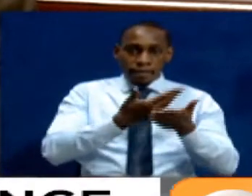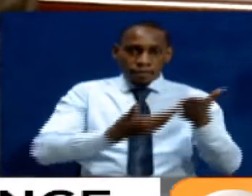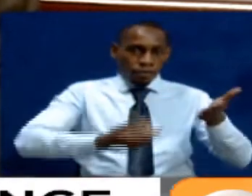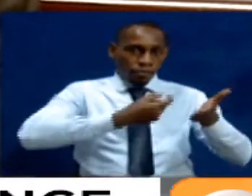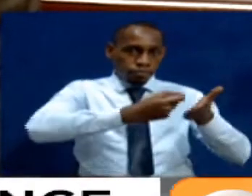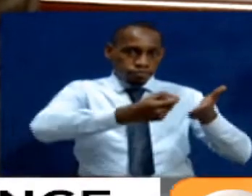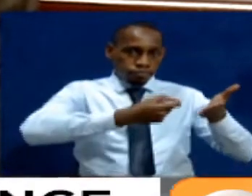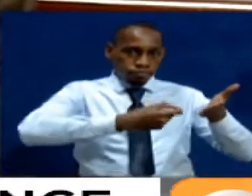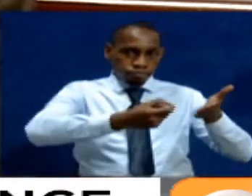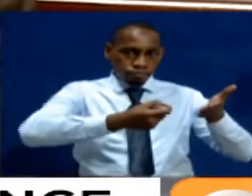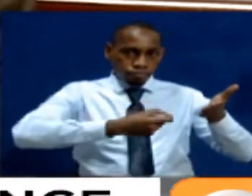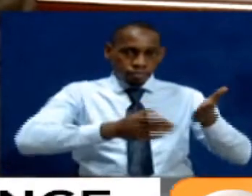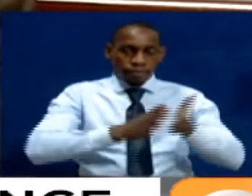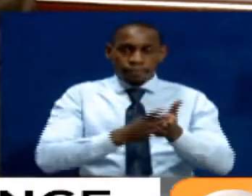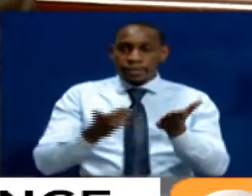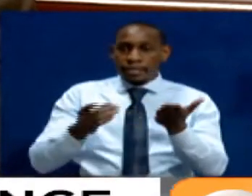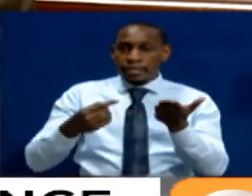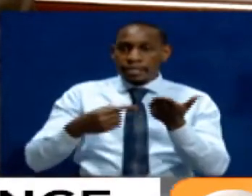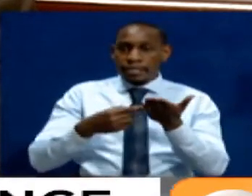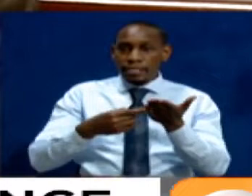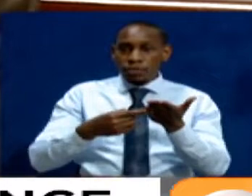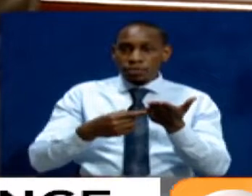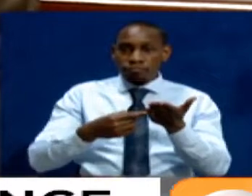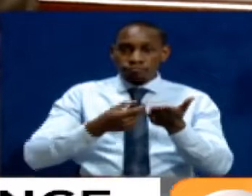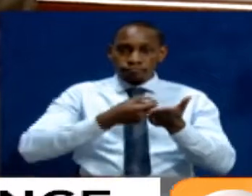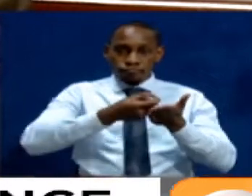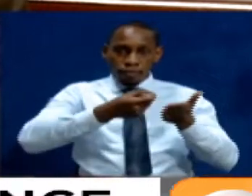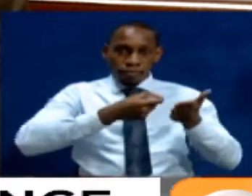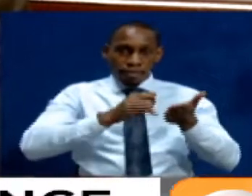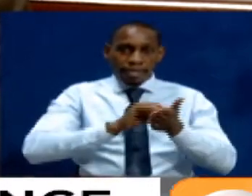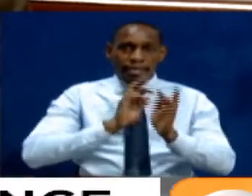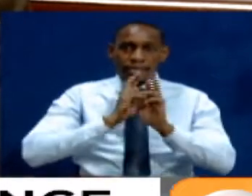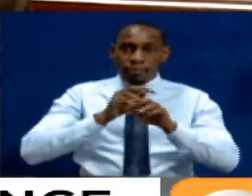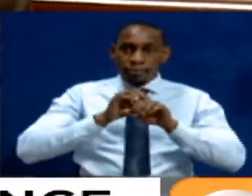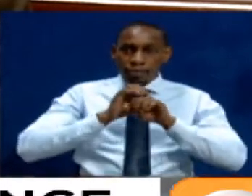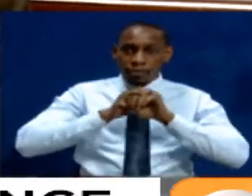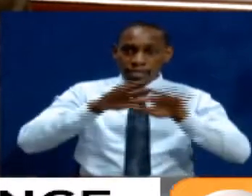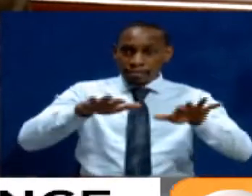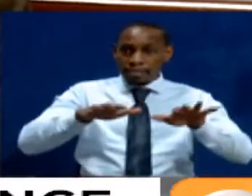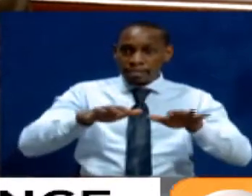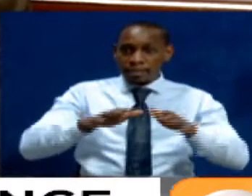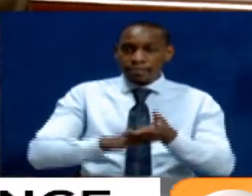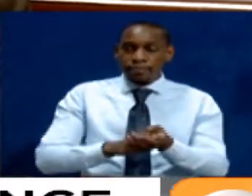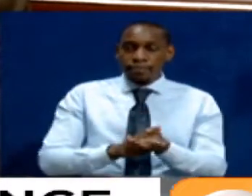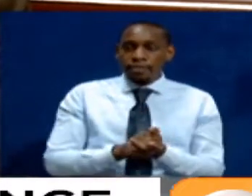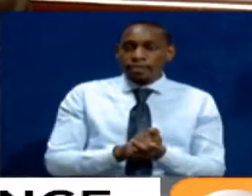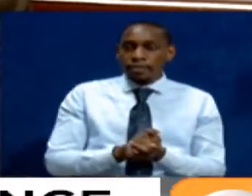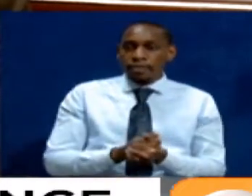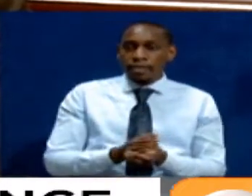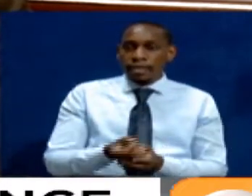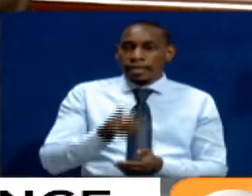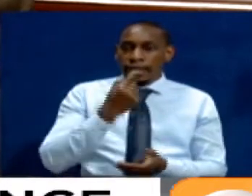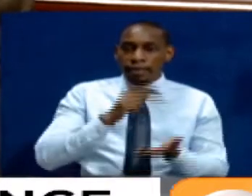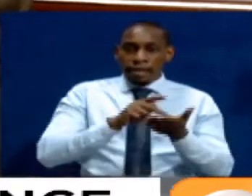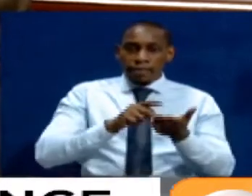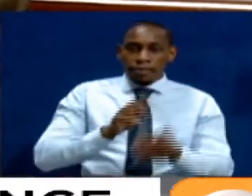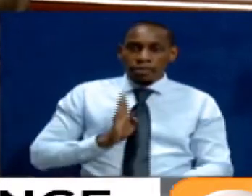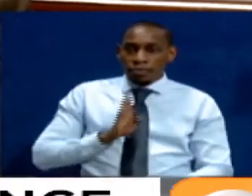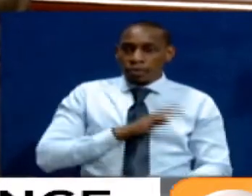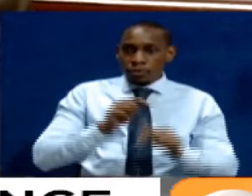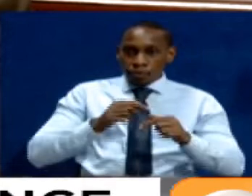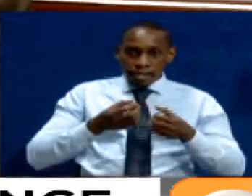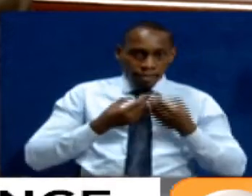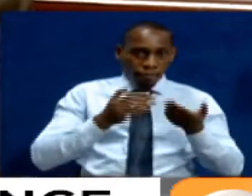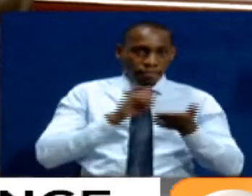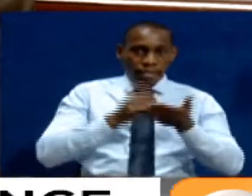in a form or goes onto a digital platform, and that report is transmitted to the Pharmacy and Poisons Board. And today they told us